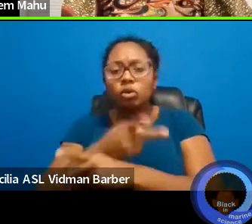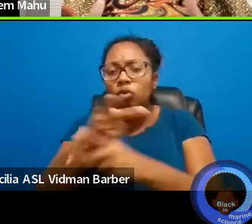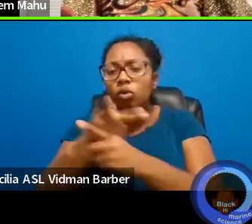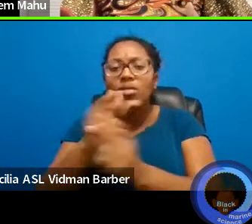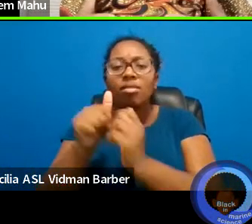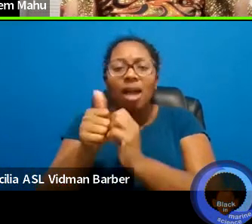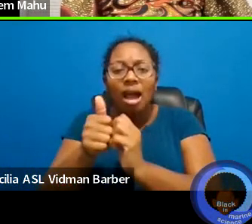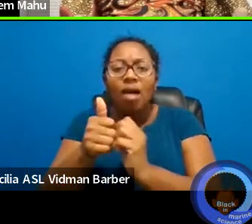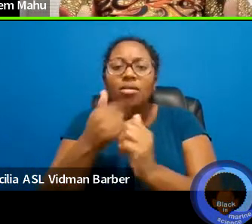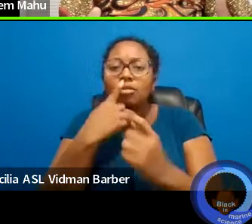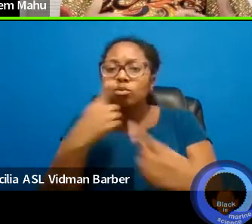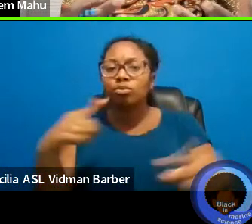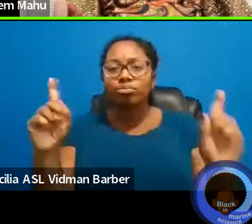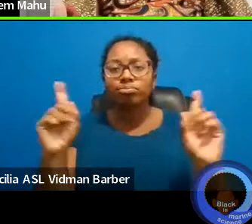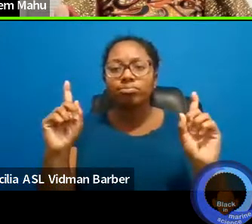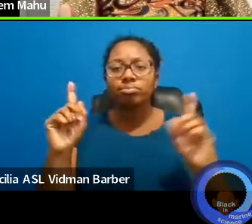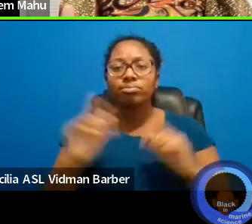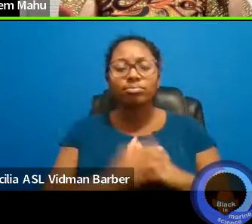able to